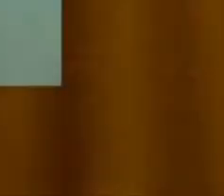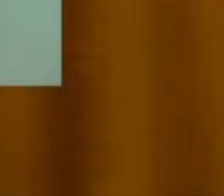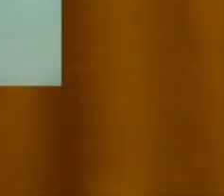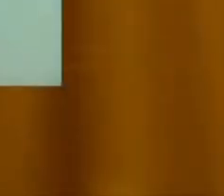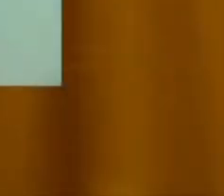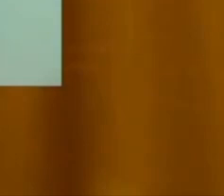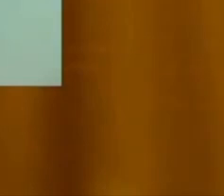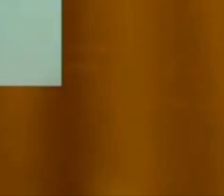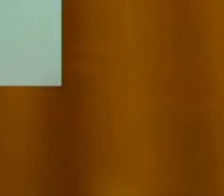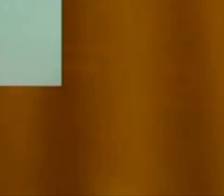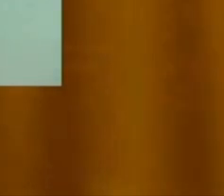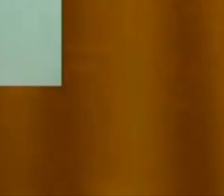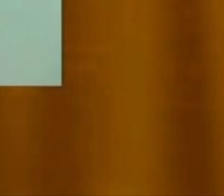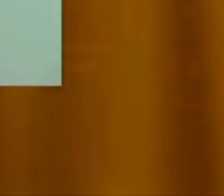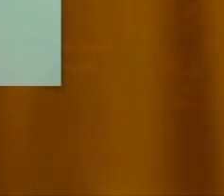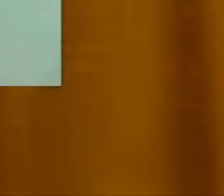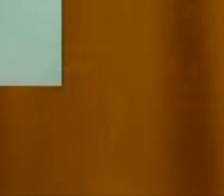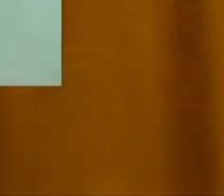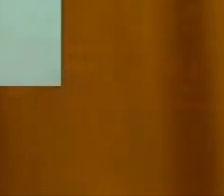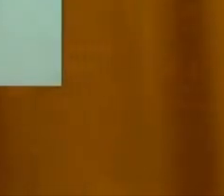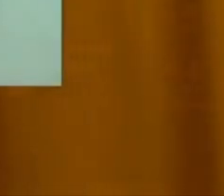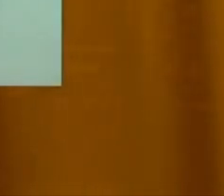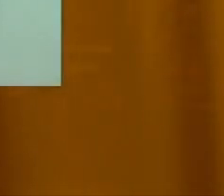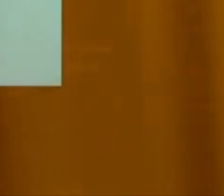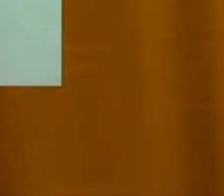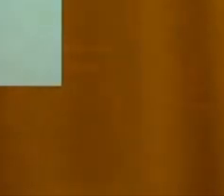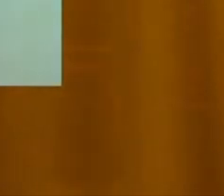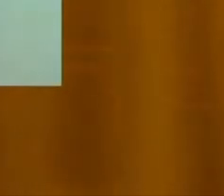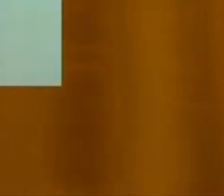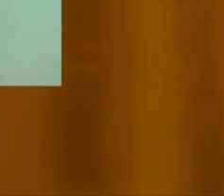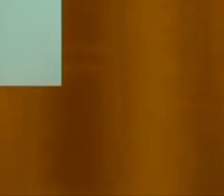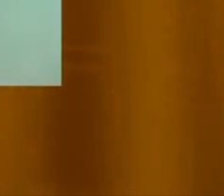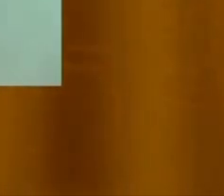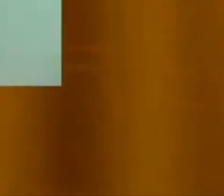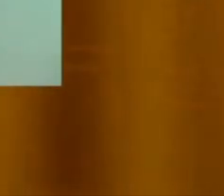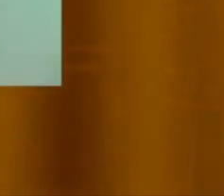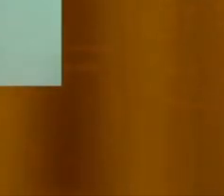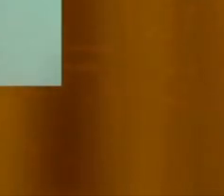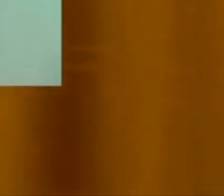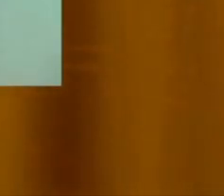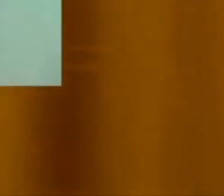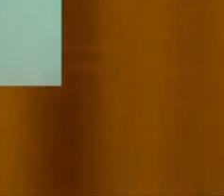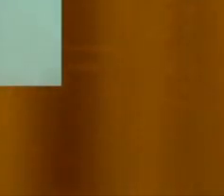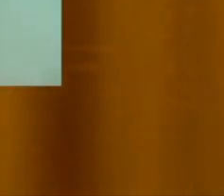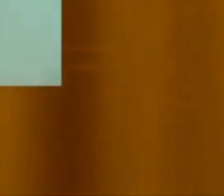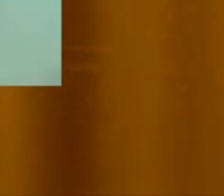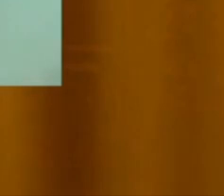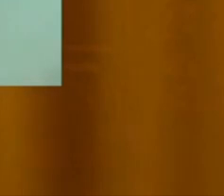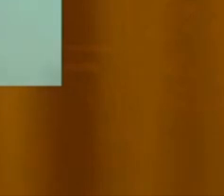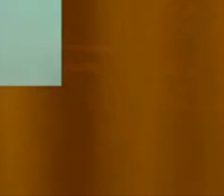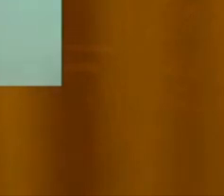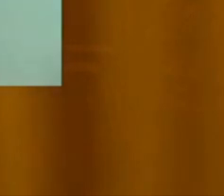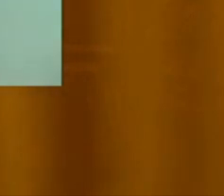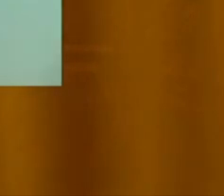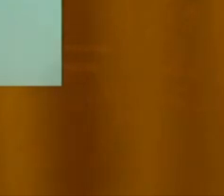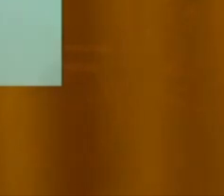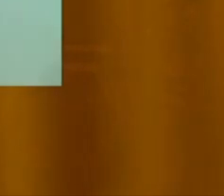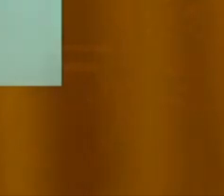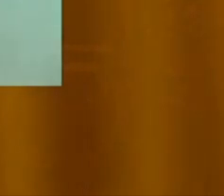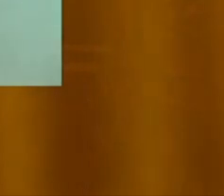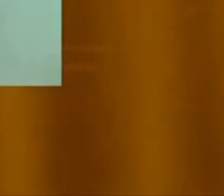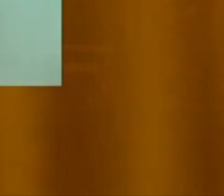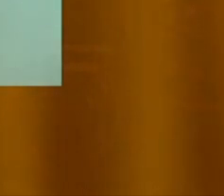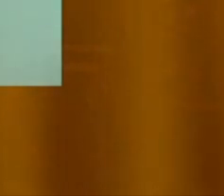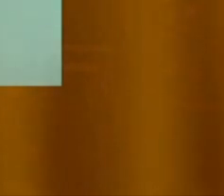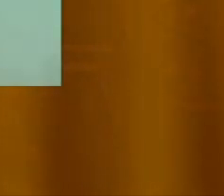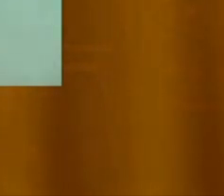Hi, my name is Kelly Starling Lyons, and I am the author of the Ties Travel series, published by the